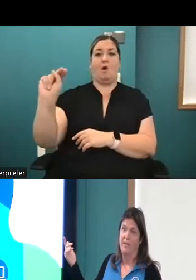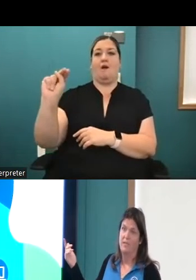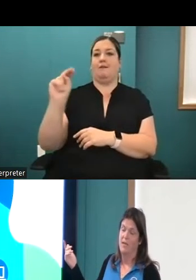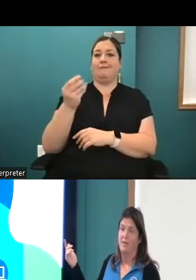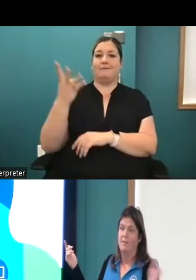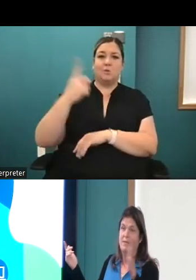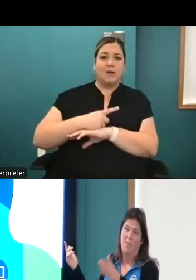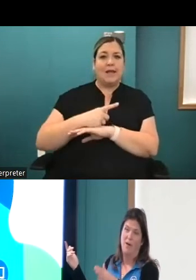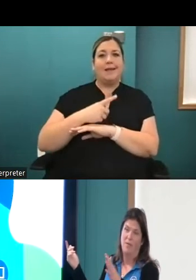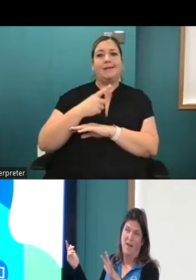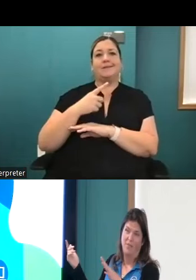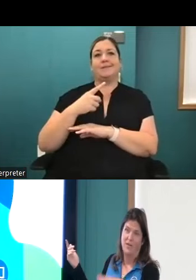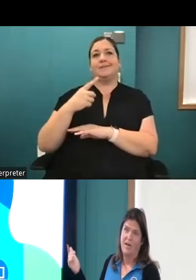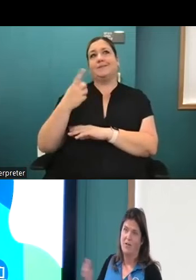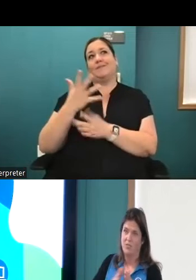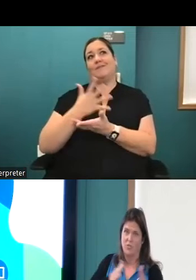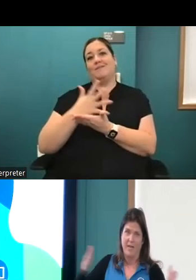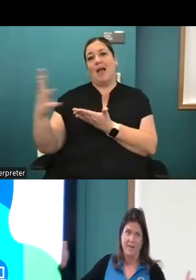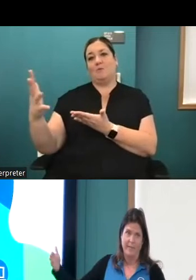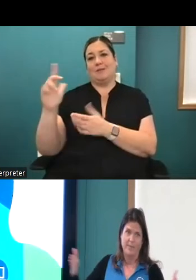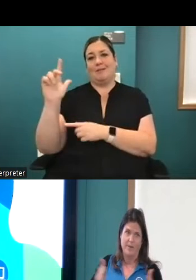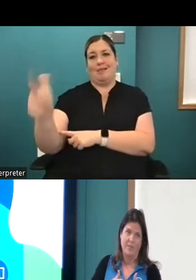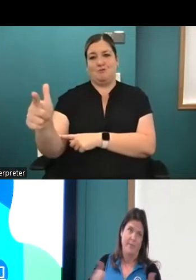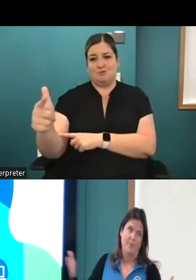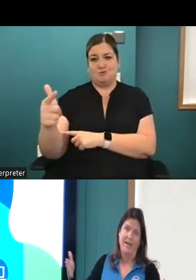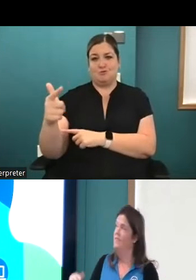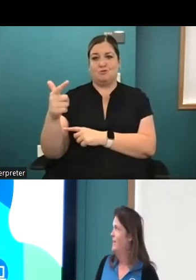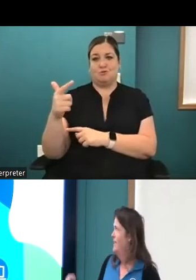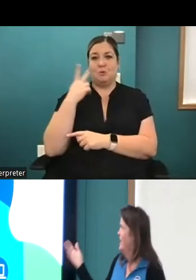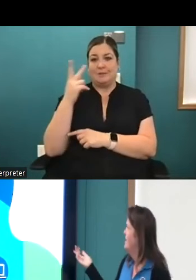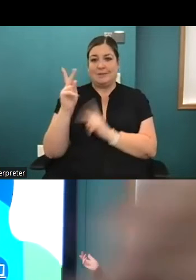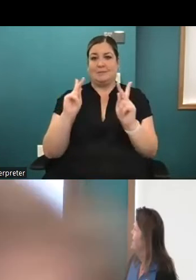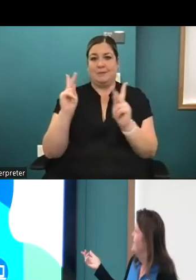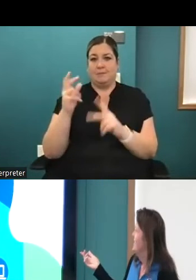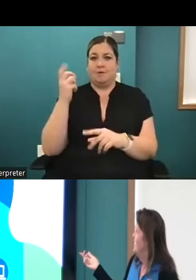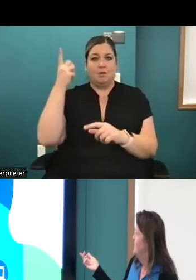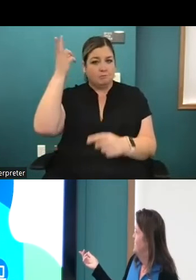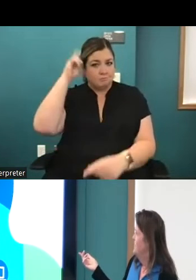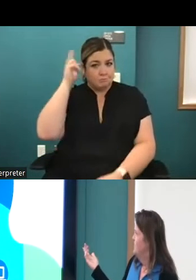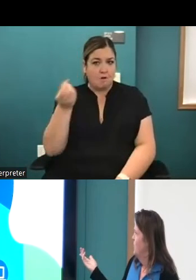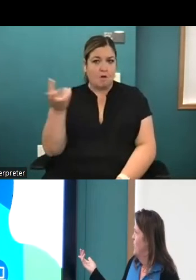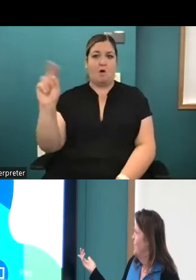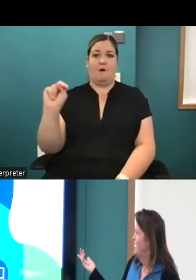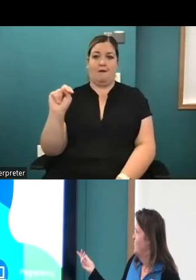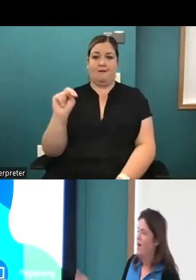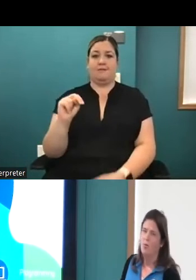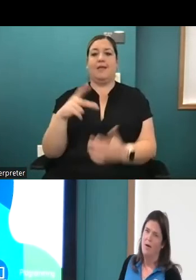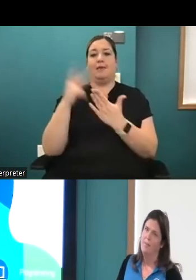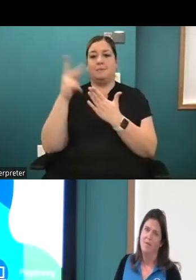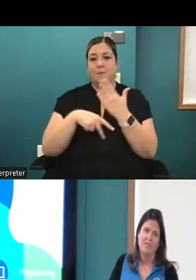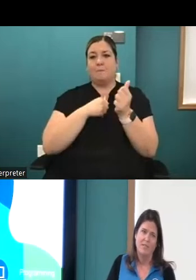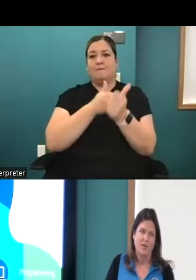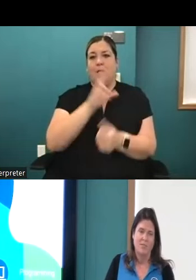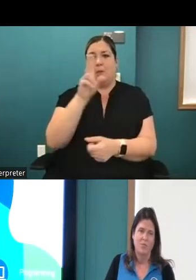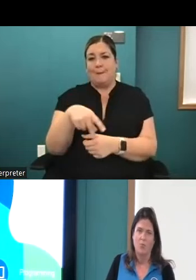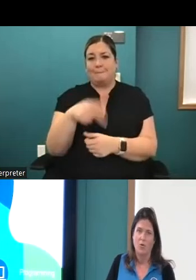few days to about 5 weeks out is usually that time span you see people activated in. Then there's the programming and follow-up,